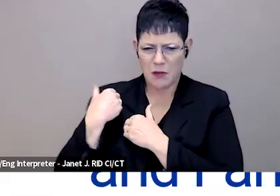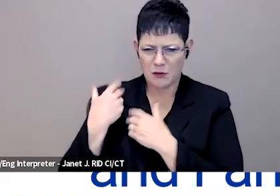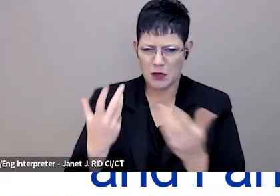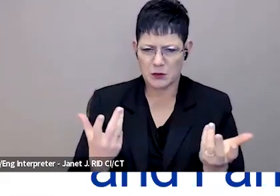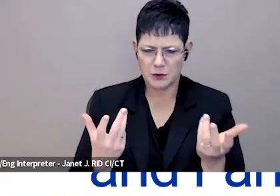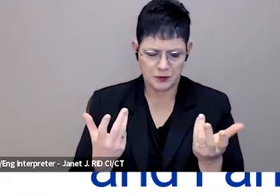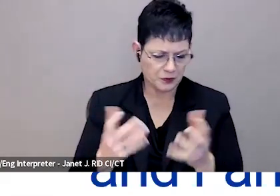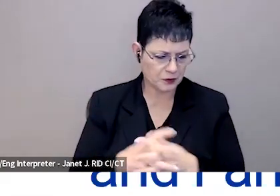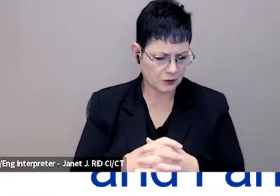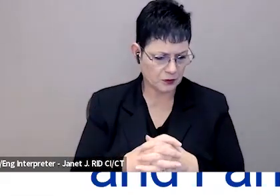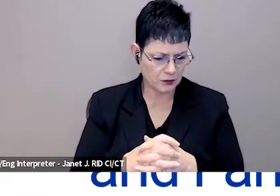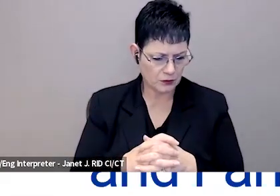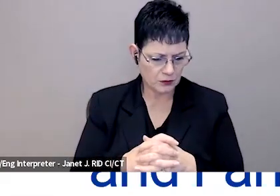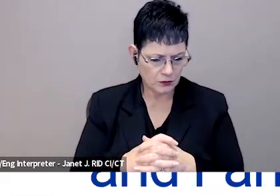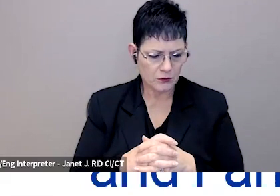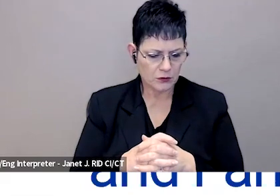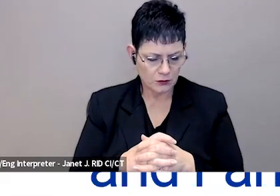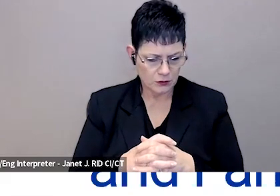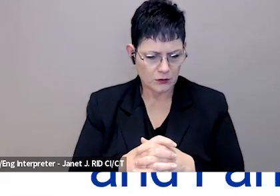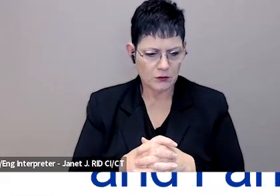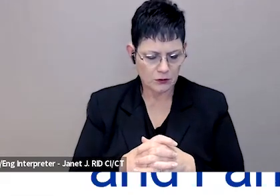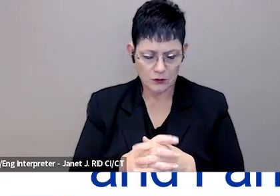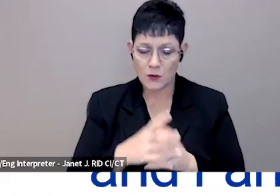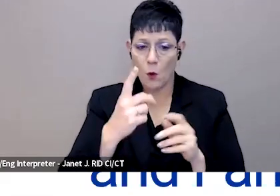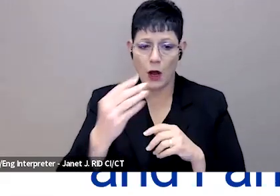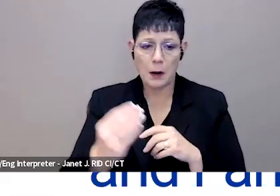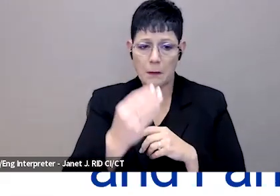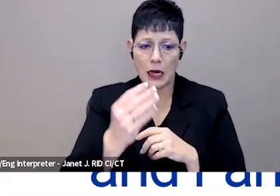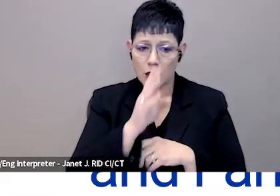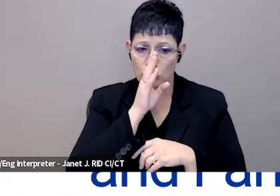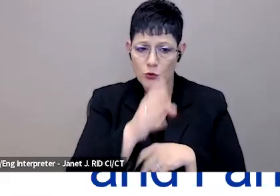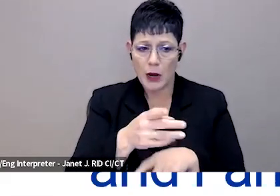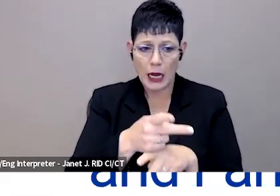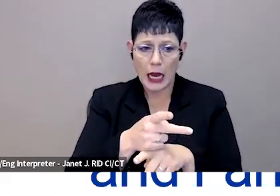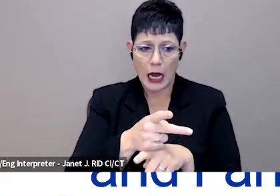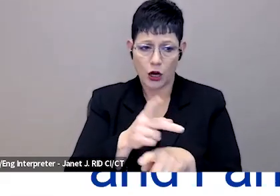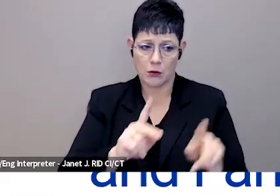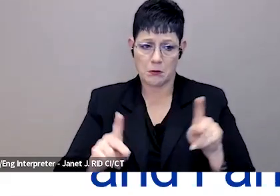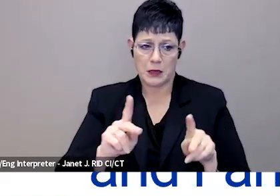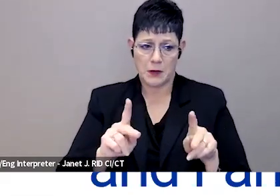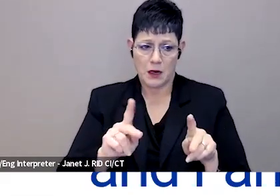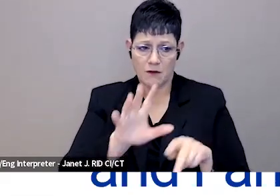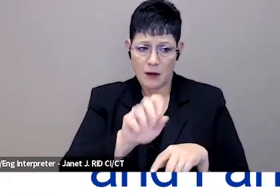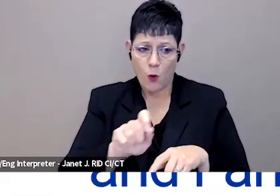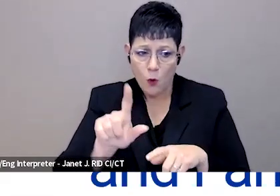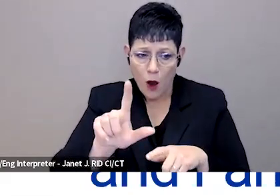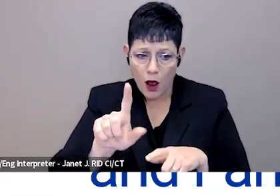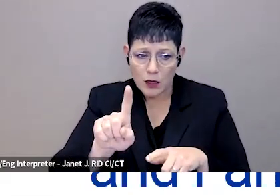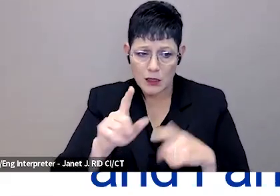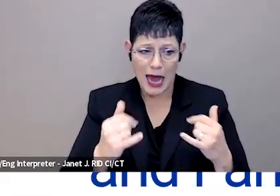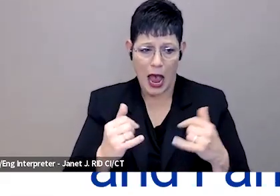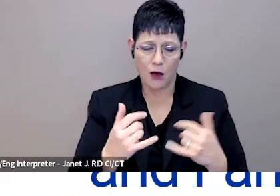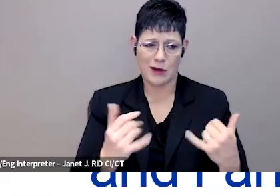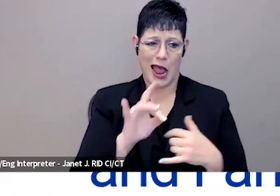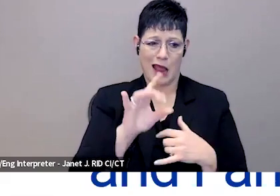are about 5.1 million direct care workers in the US, and the majority are women, Black, Latinx, and